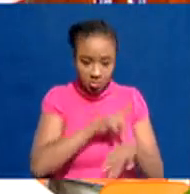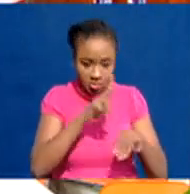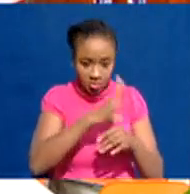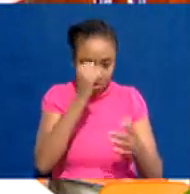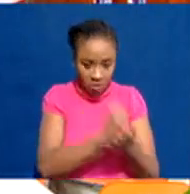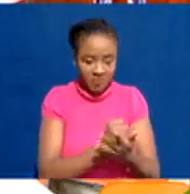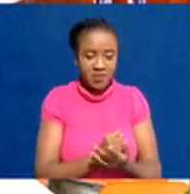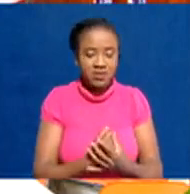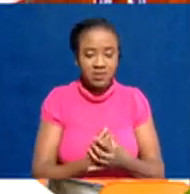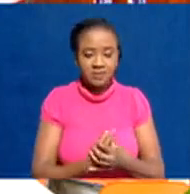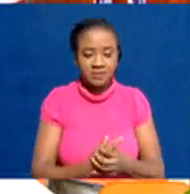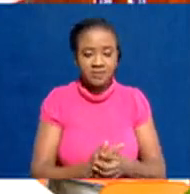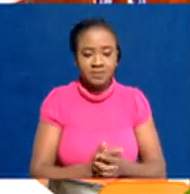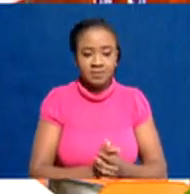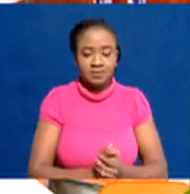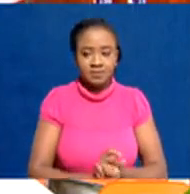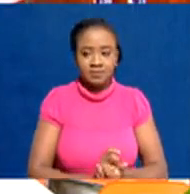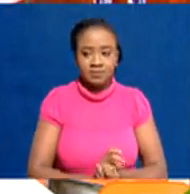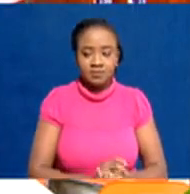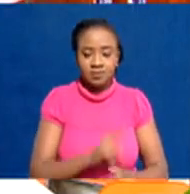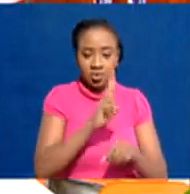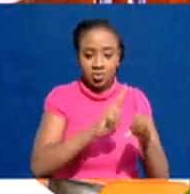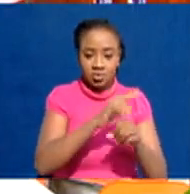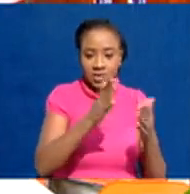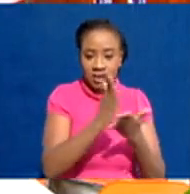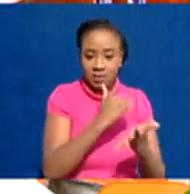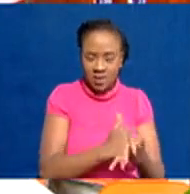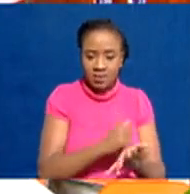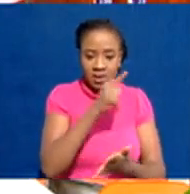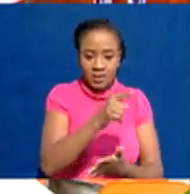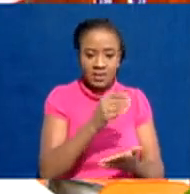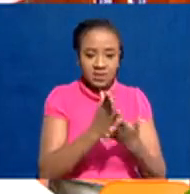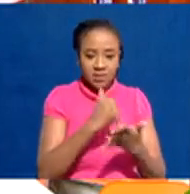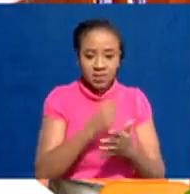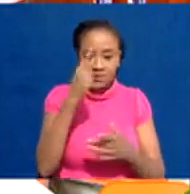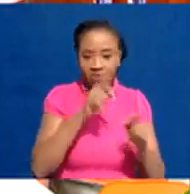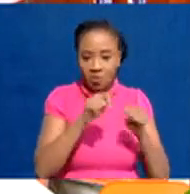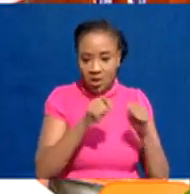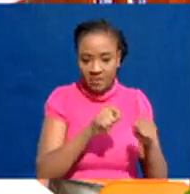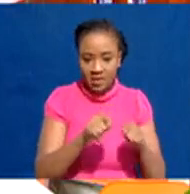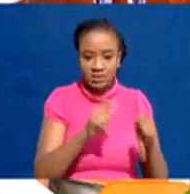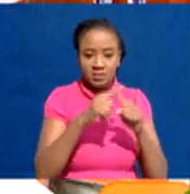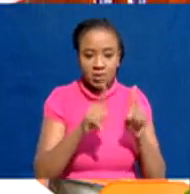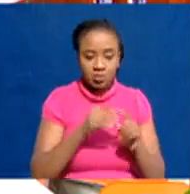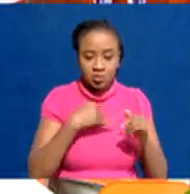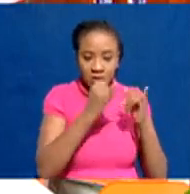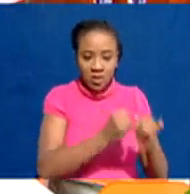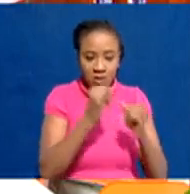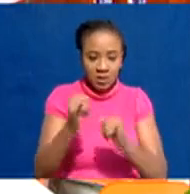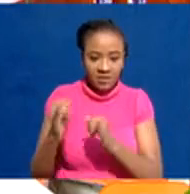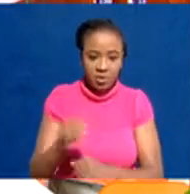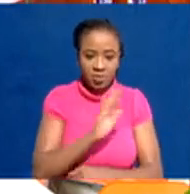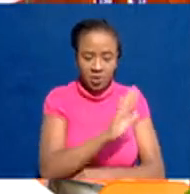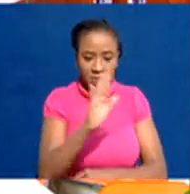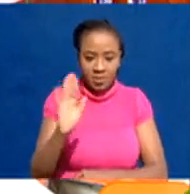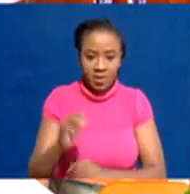officer, correct? The user department is the department of governance. But in terms of individual, you are the one, the ultimate user. Yes. Of